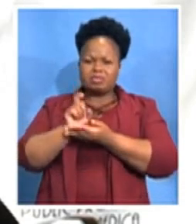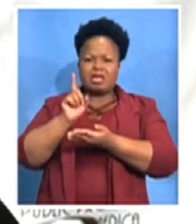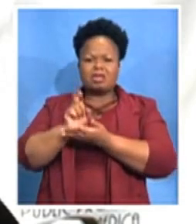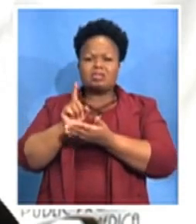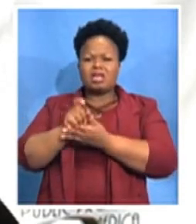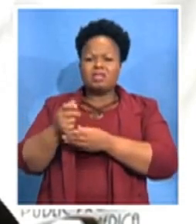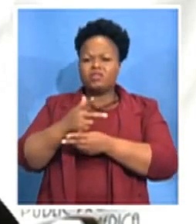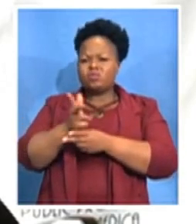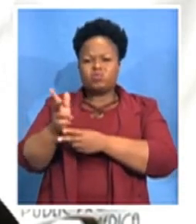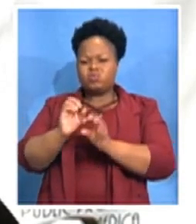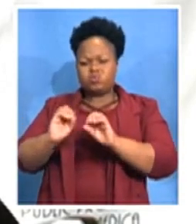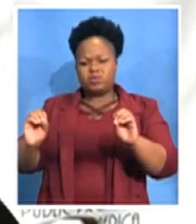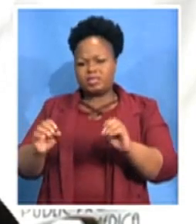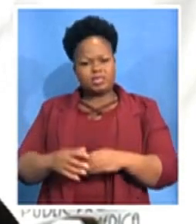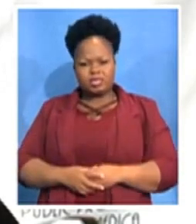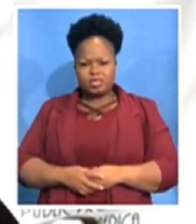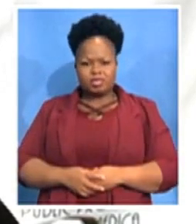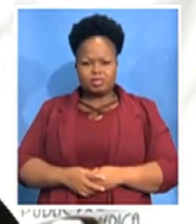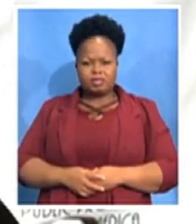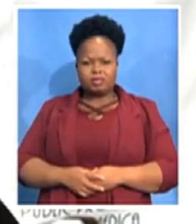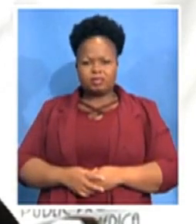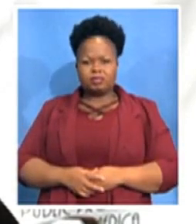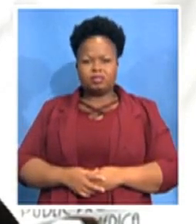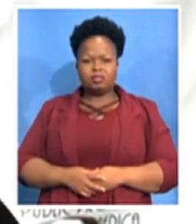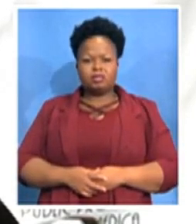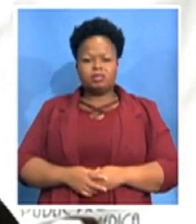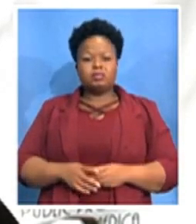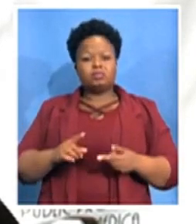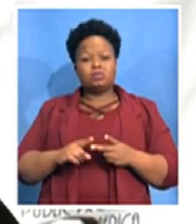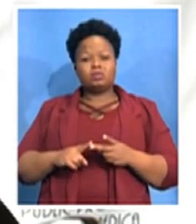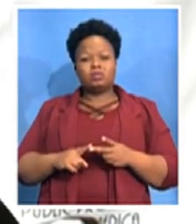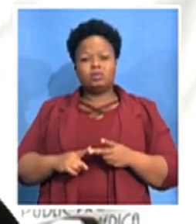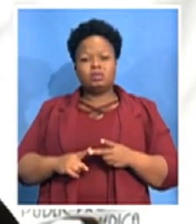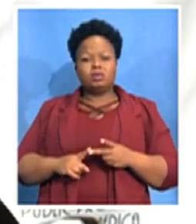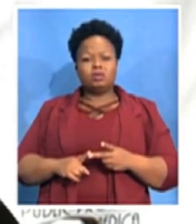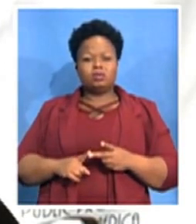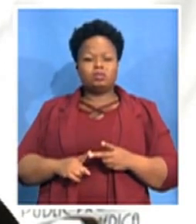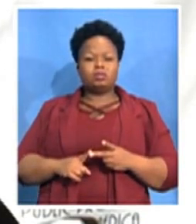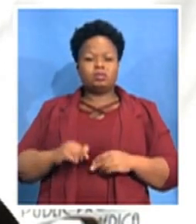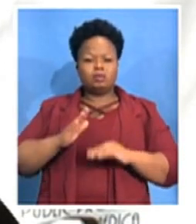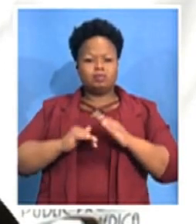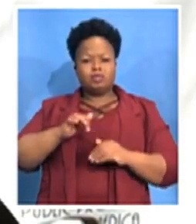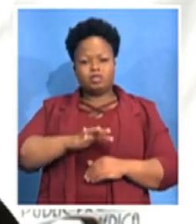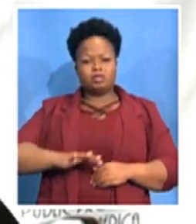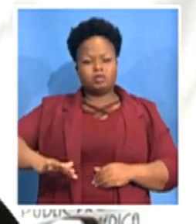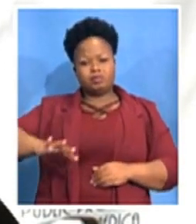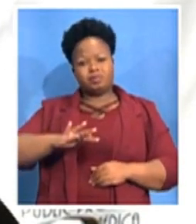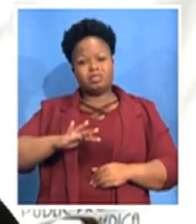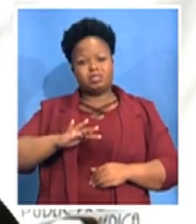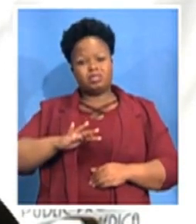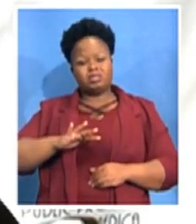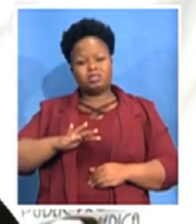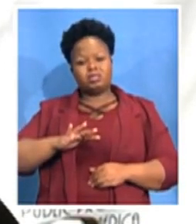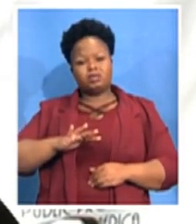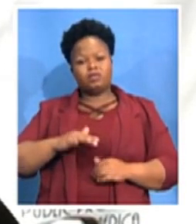The state of facilities and building space at the healthcare facilities. There is no compliance